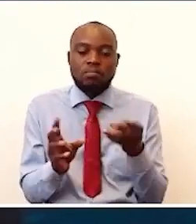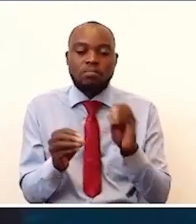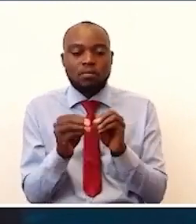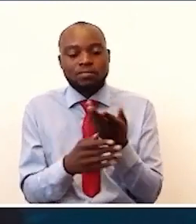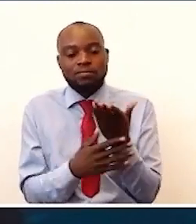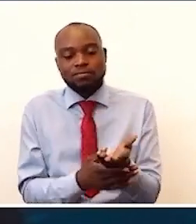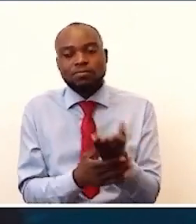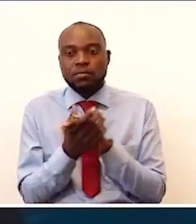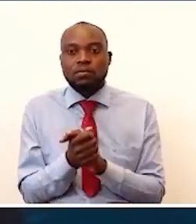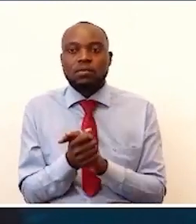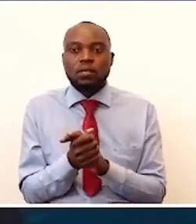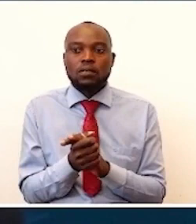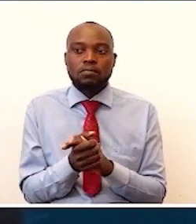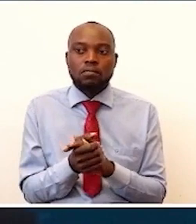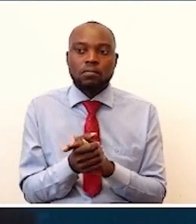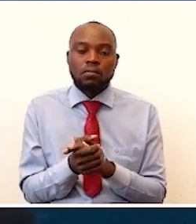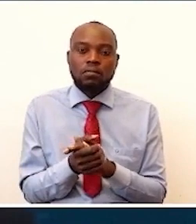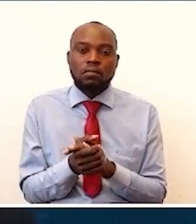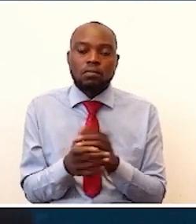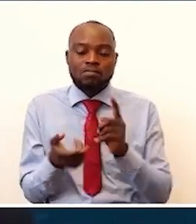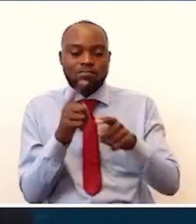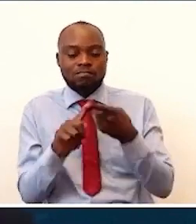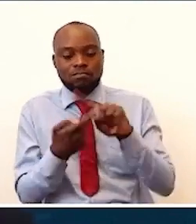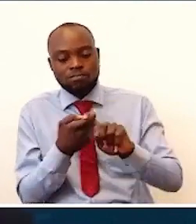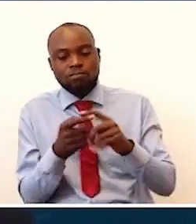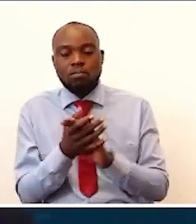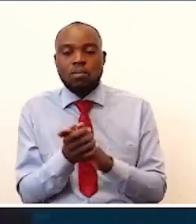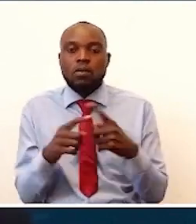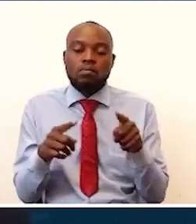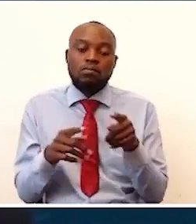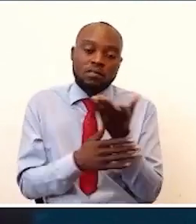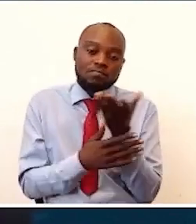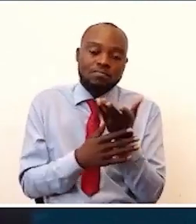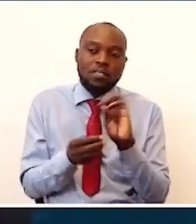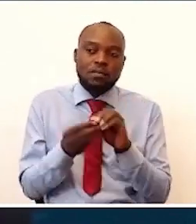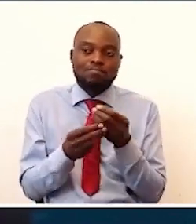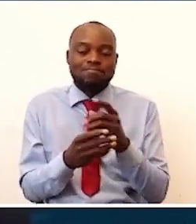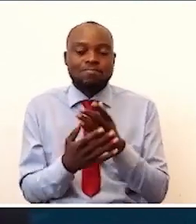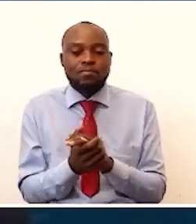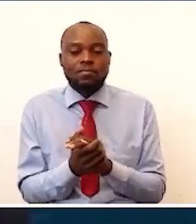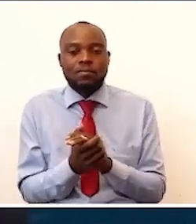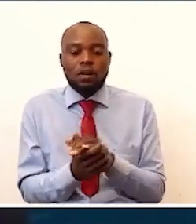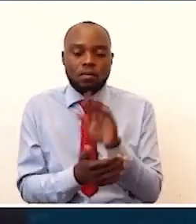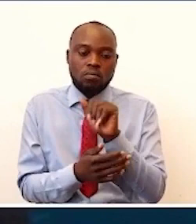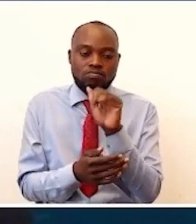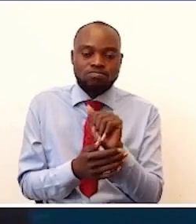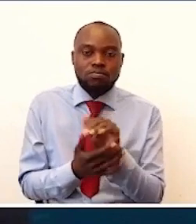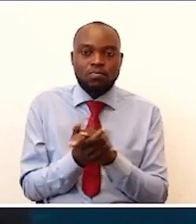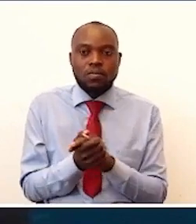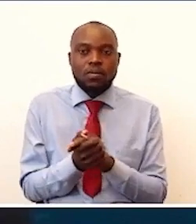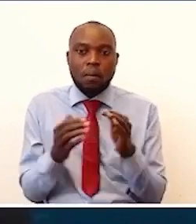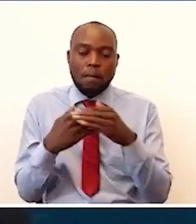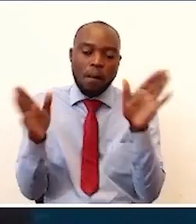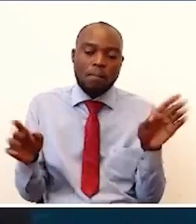of solidarity, a call of solidarity. But some of the things that report highlighted was calling all creditors, public and